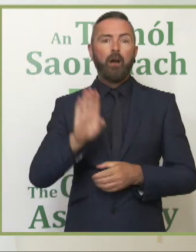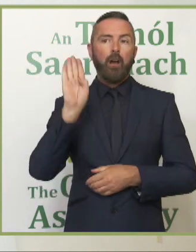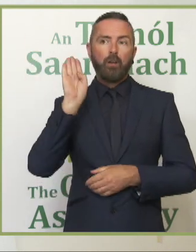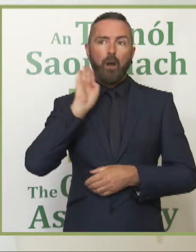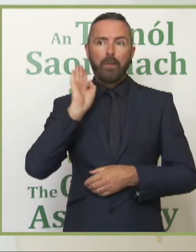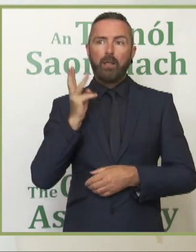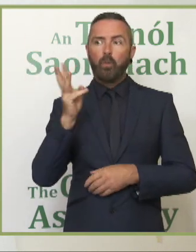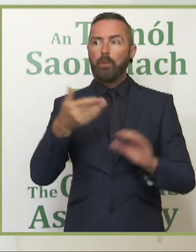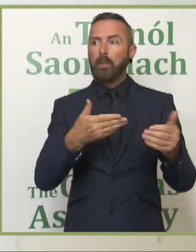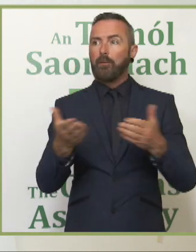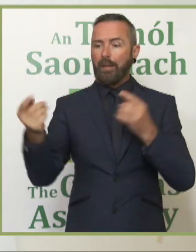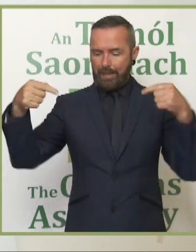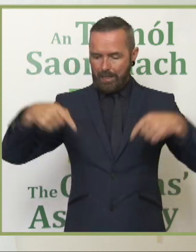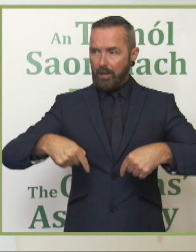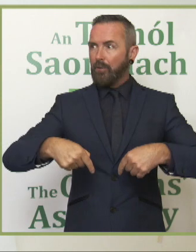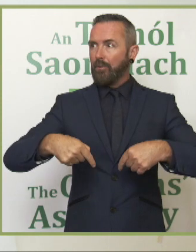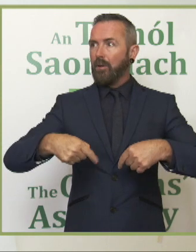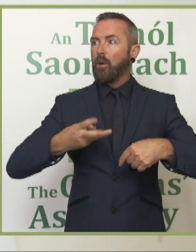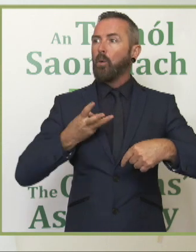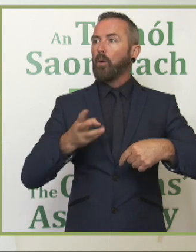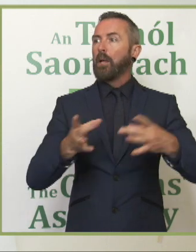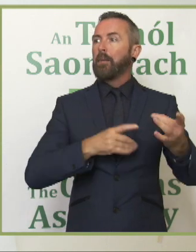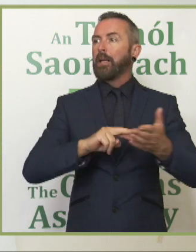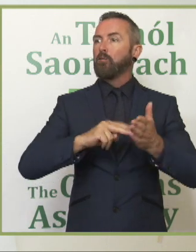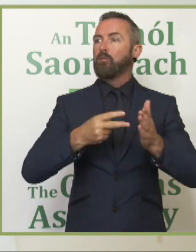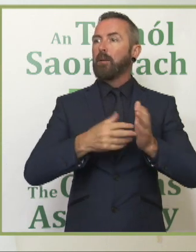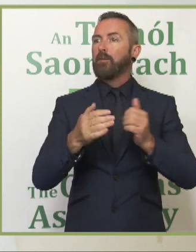be provided from here in Malahide, and we will make the arrangements to